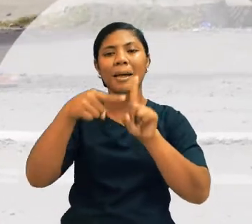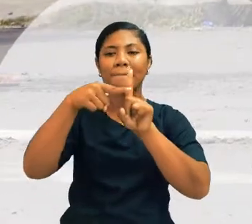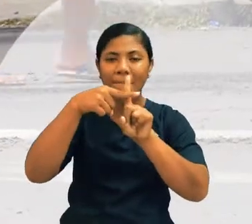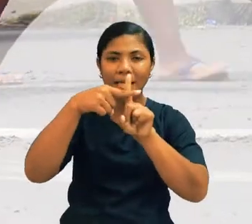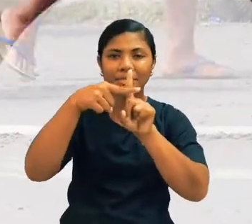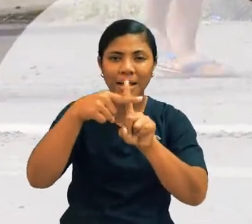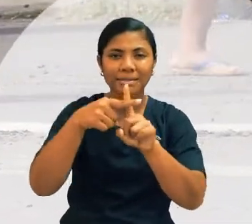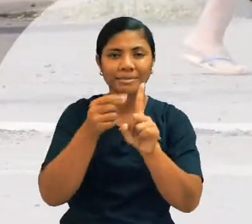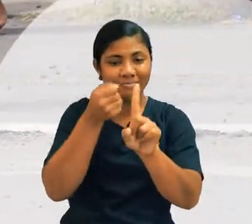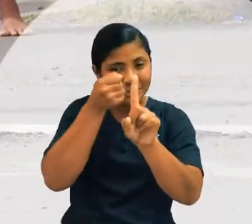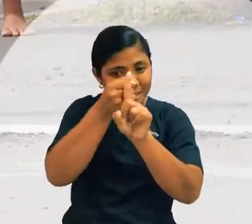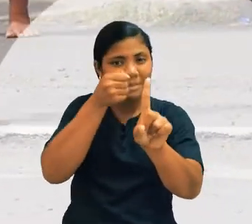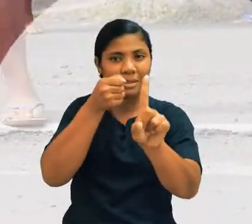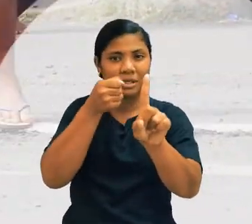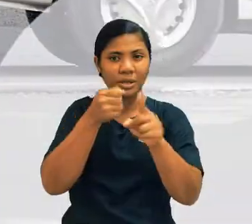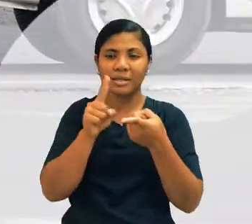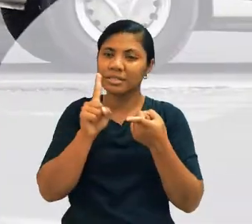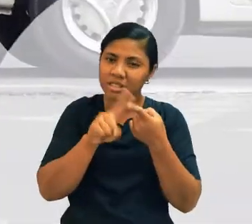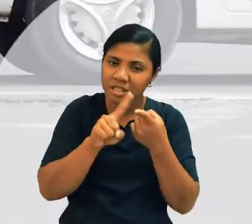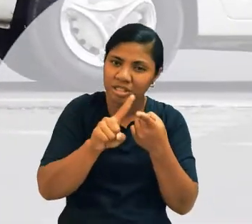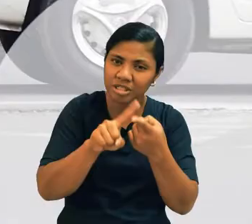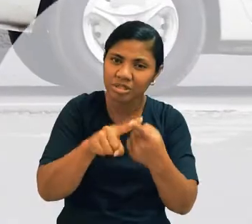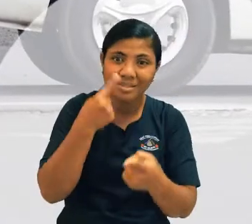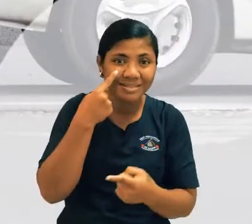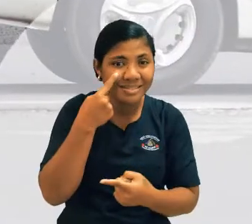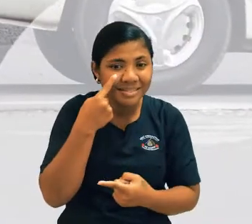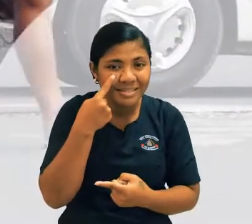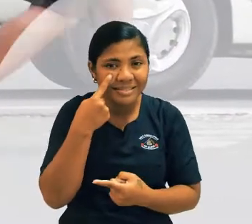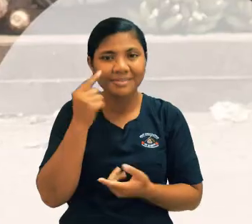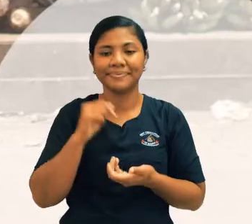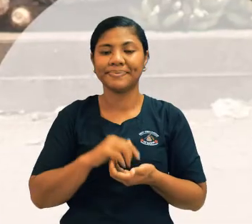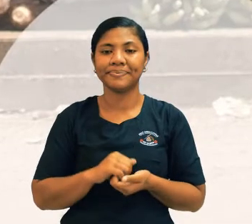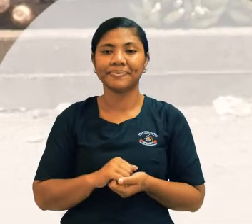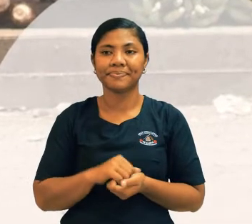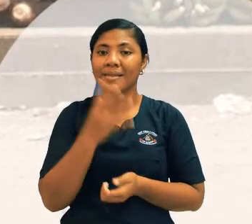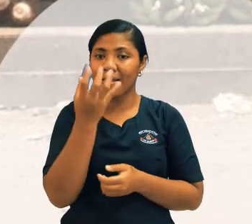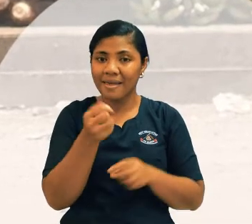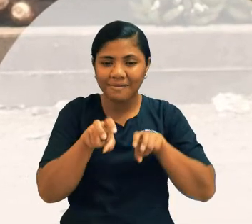continues to respond to the pandemic, so too do the people of this small Pacific Island